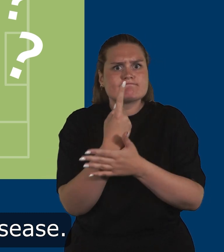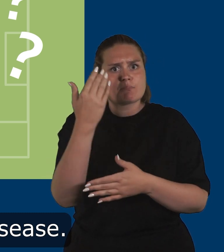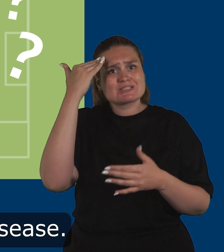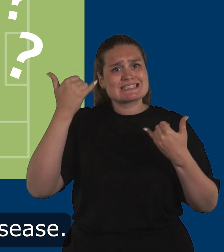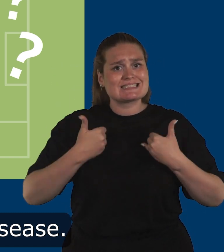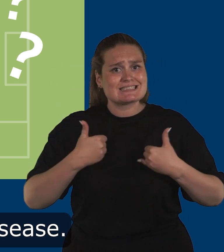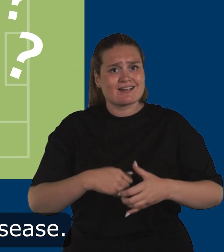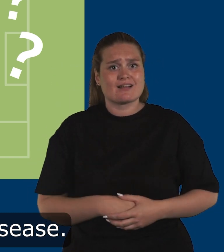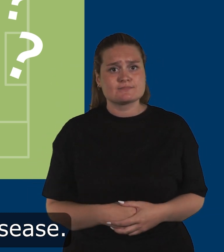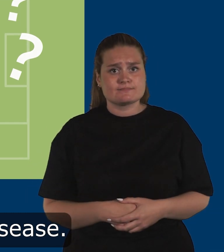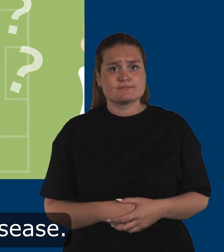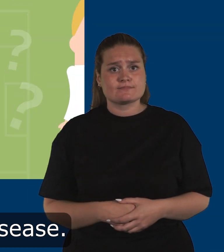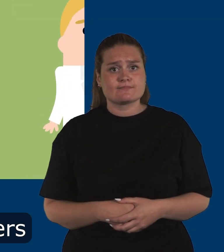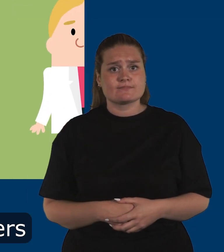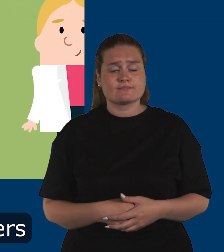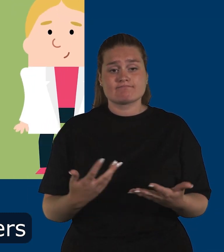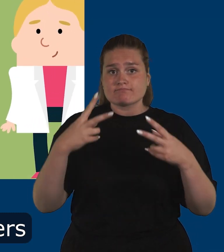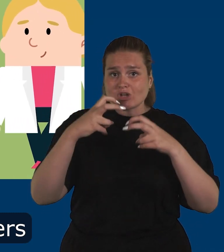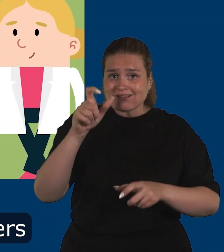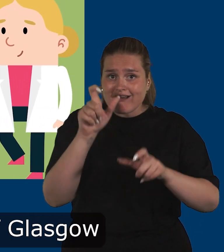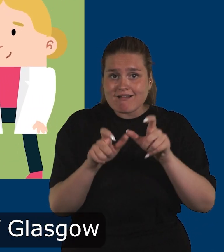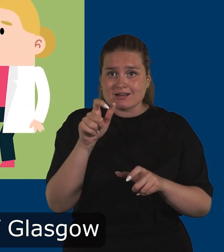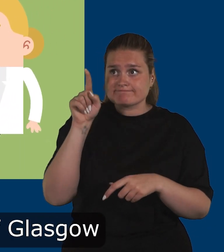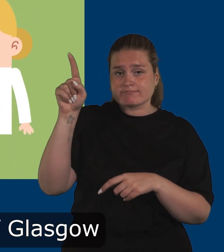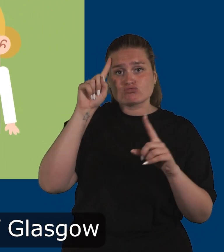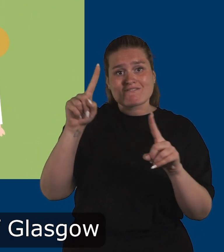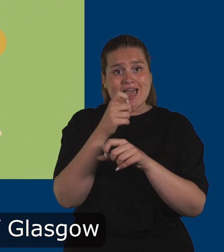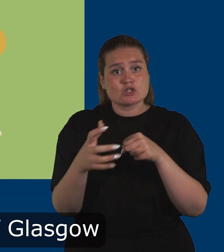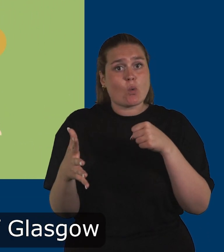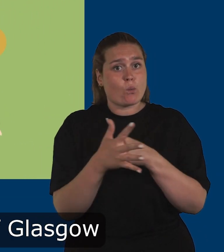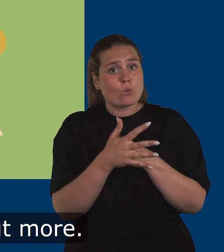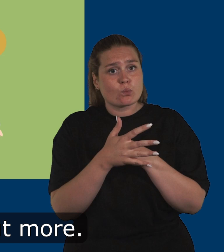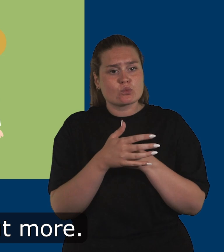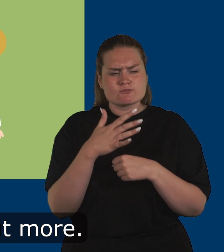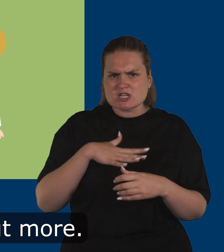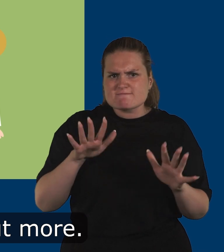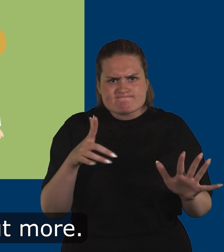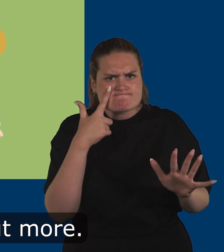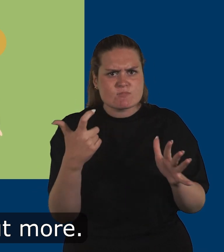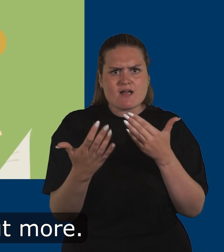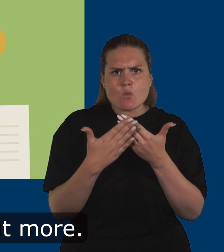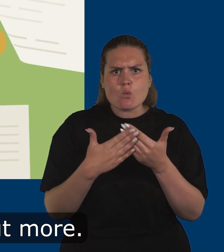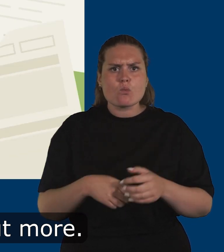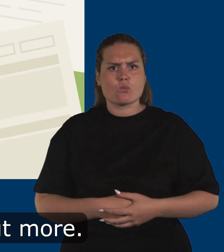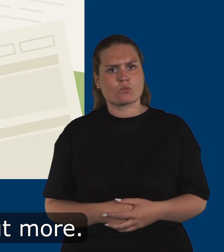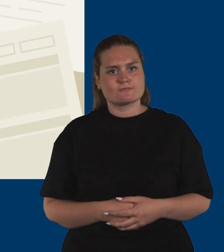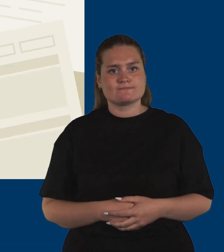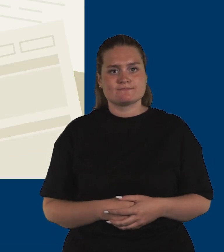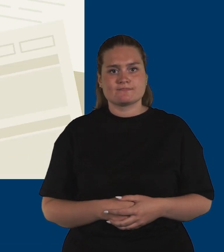you are to get a brain disease so researchers at the university of glasgow decided to find out more